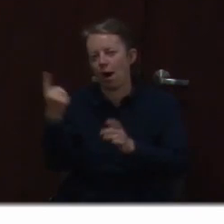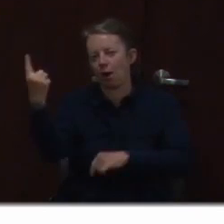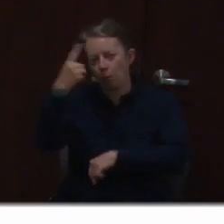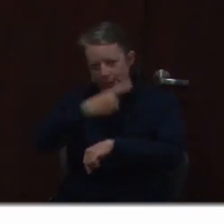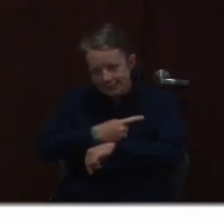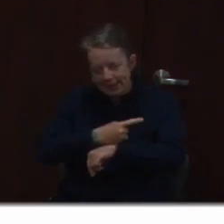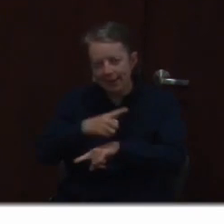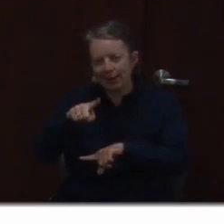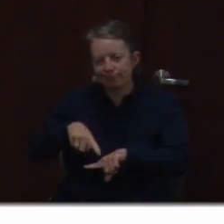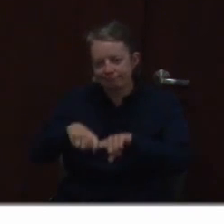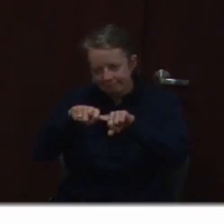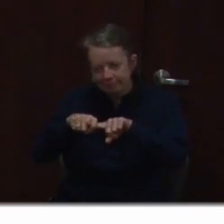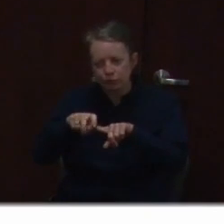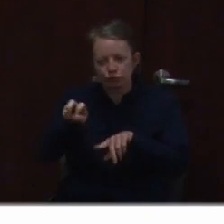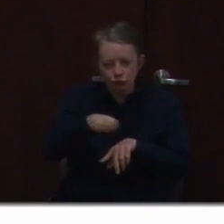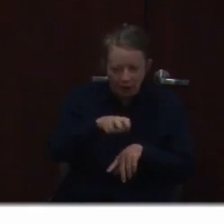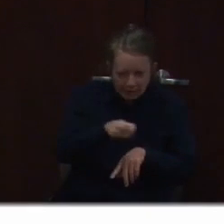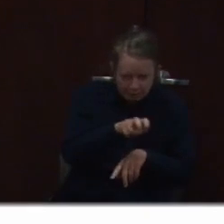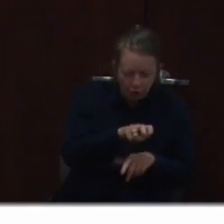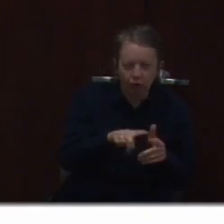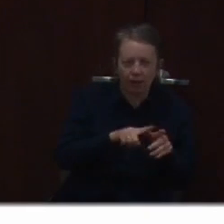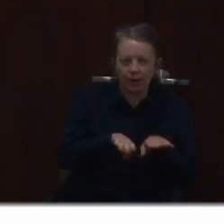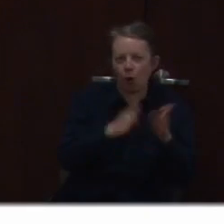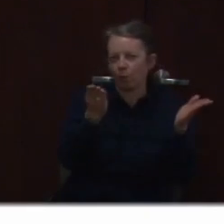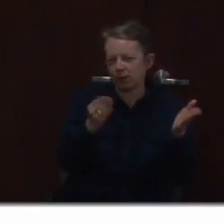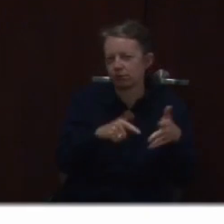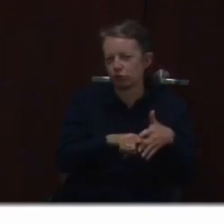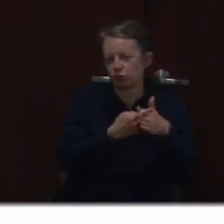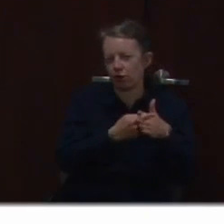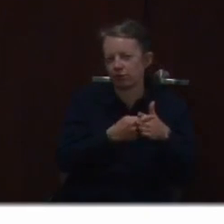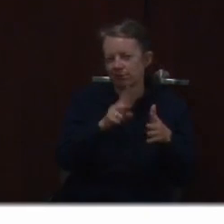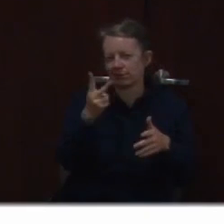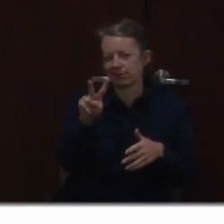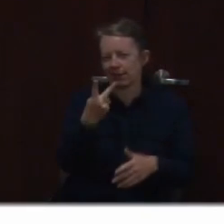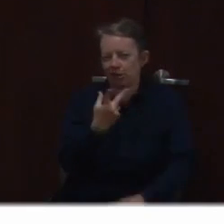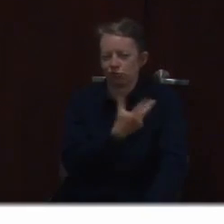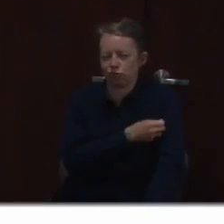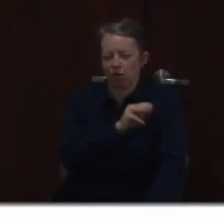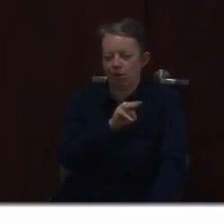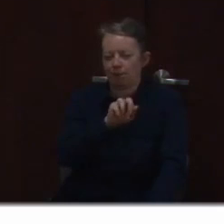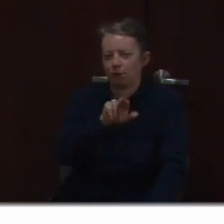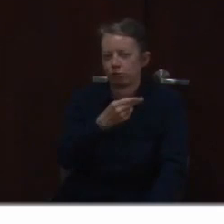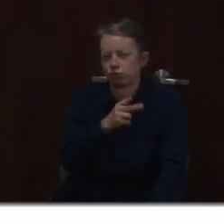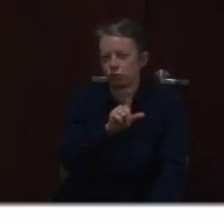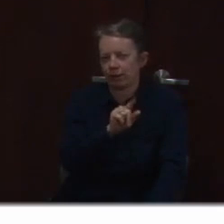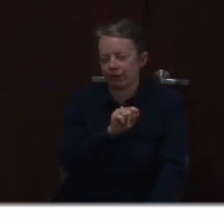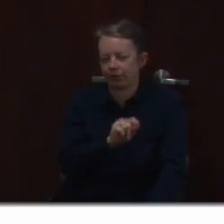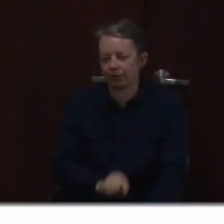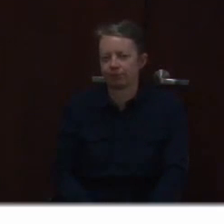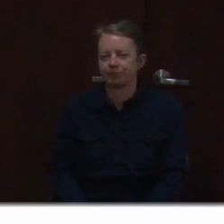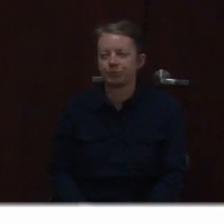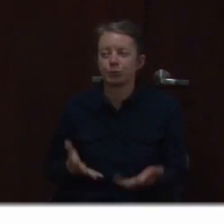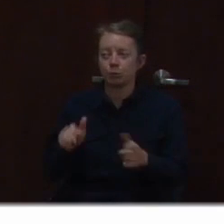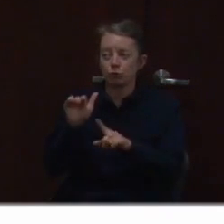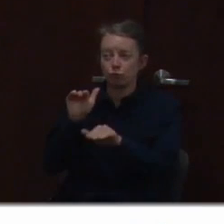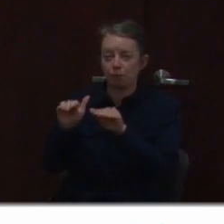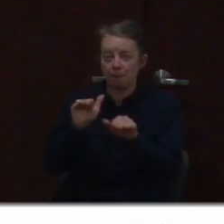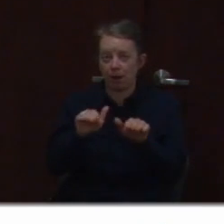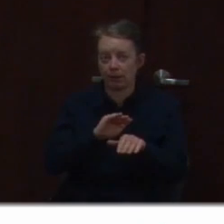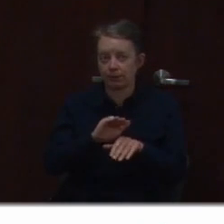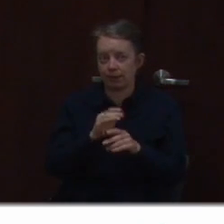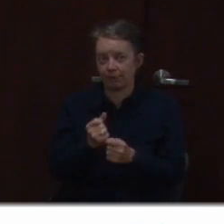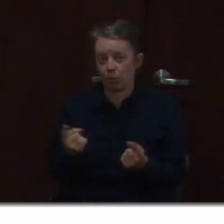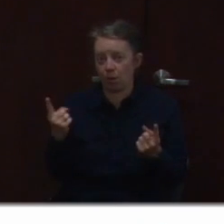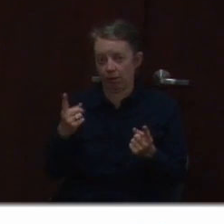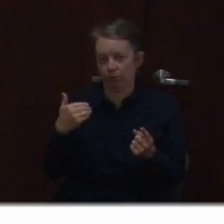begin doing our second dose vaccinations on March 20th. And just a reminder that we do